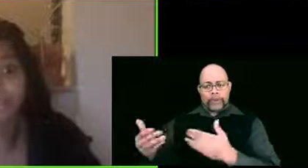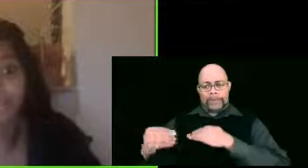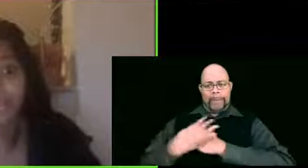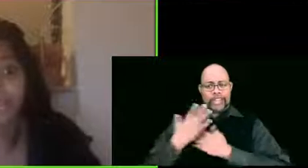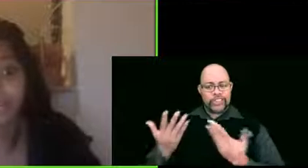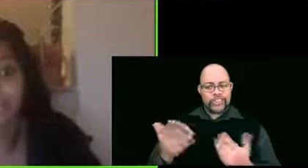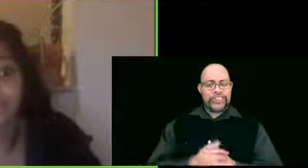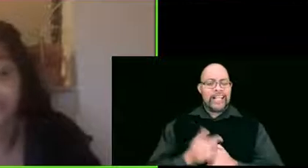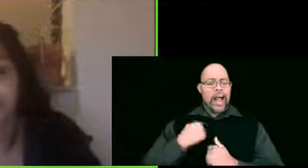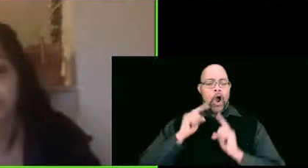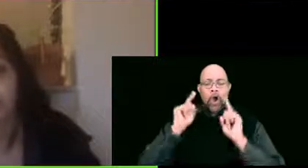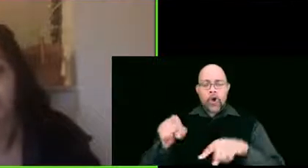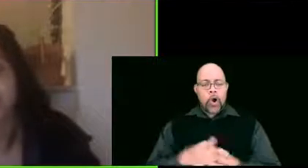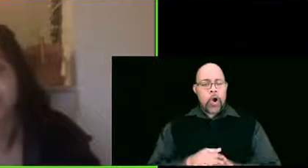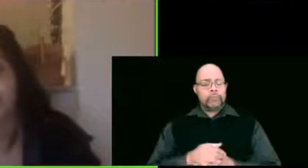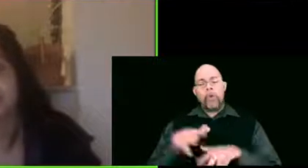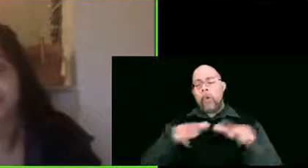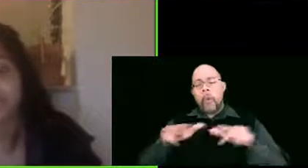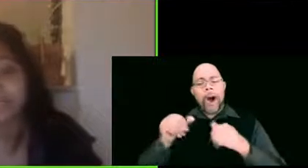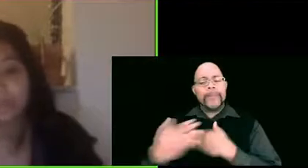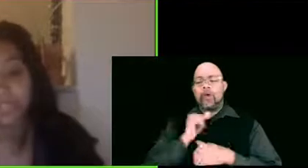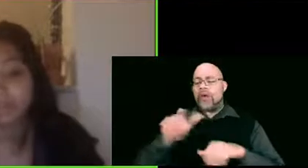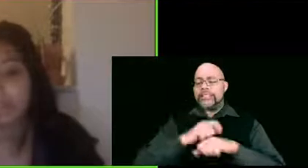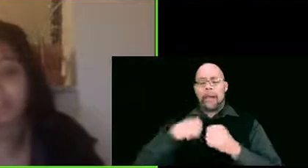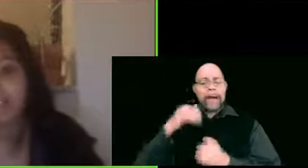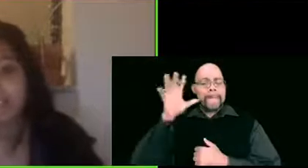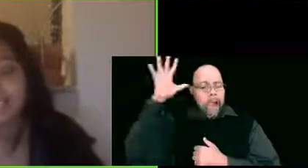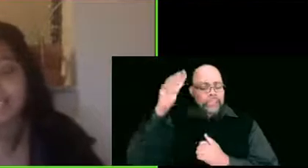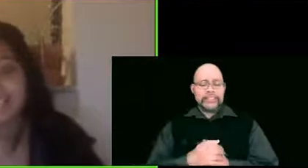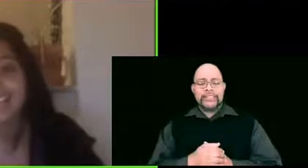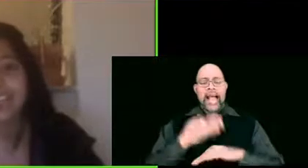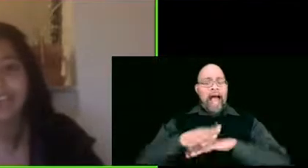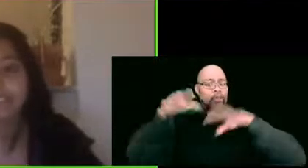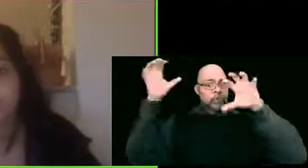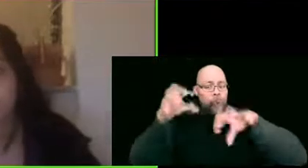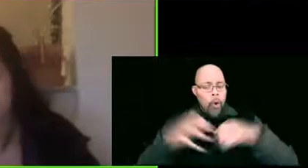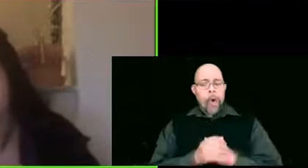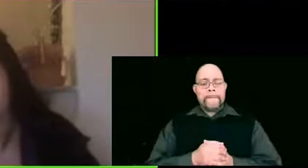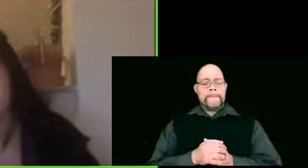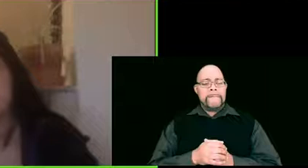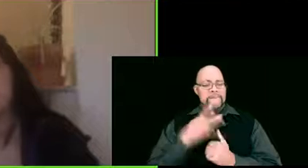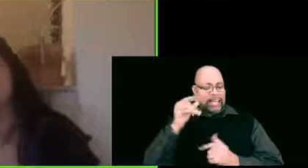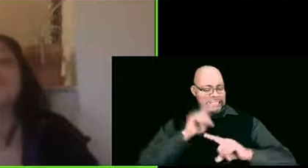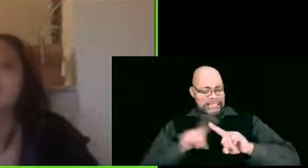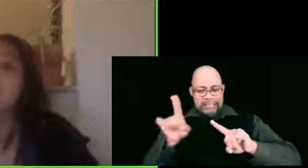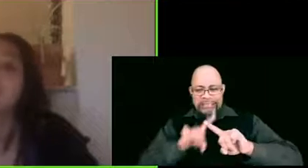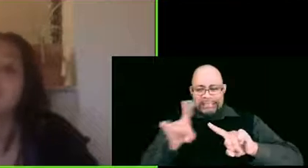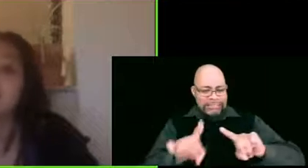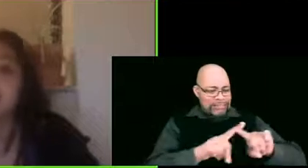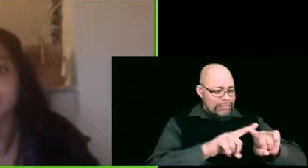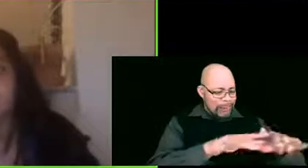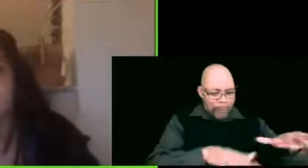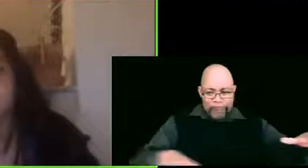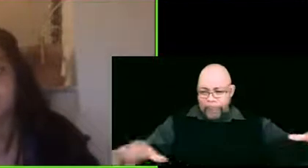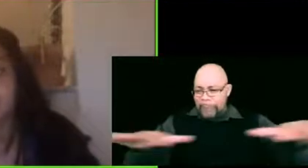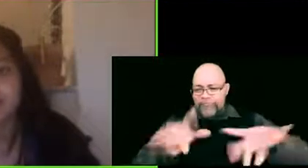the beach. And I used to go and wander along the beach all the time with my parents. And after a storm would roll through, you would find